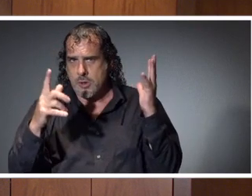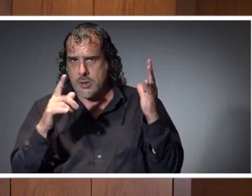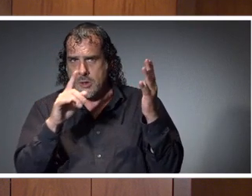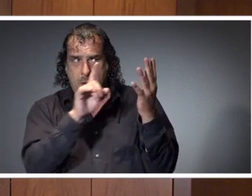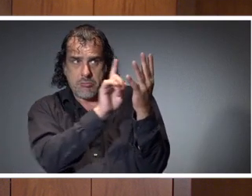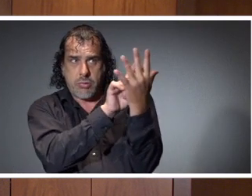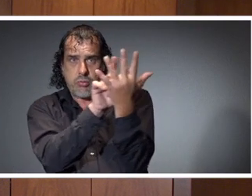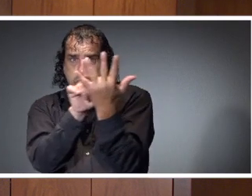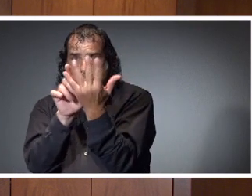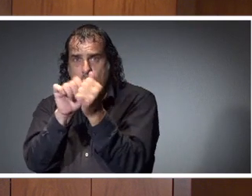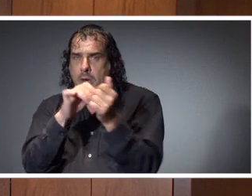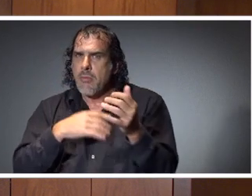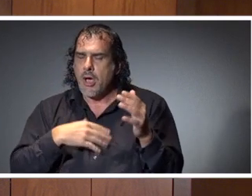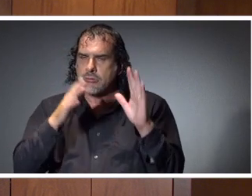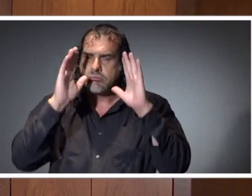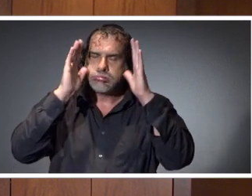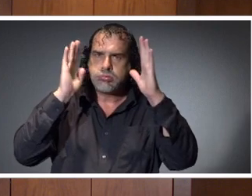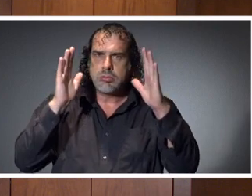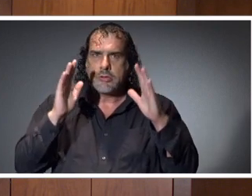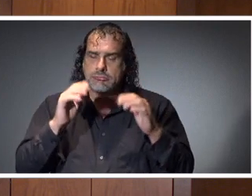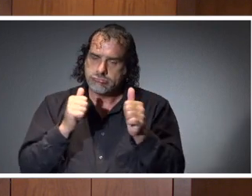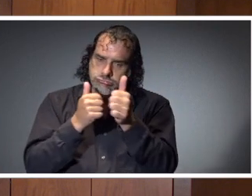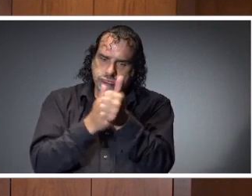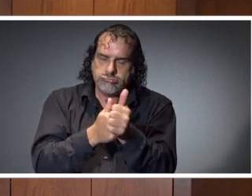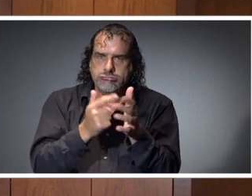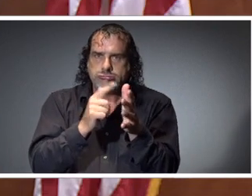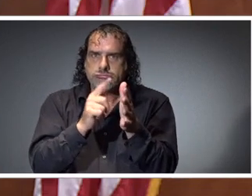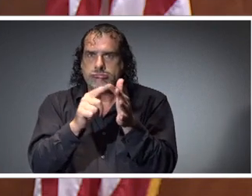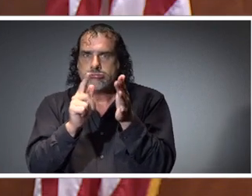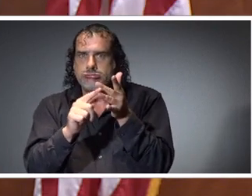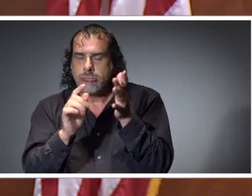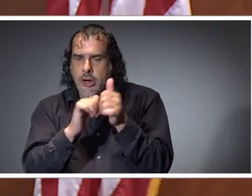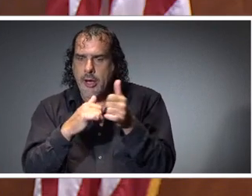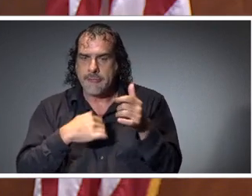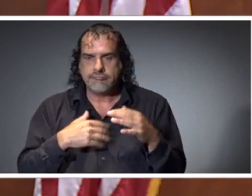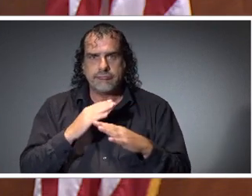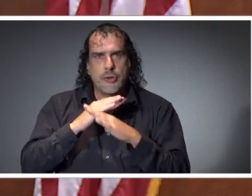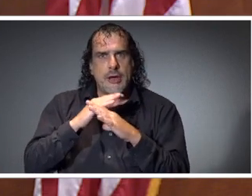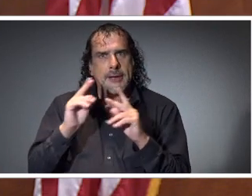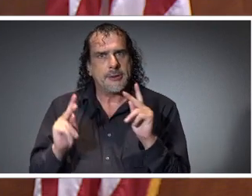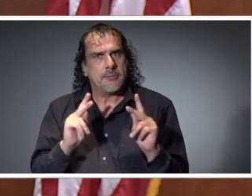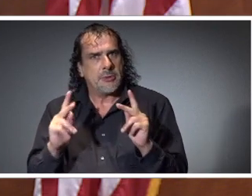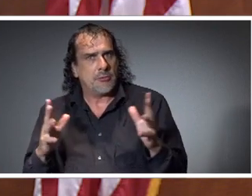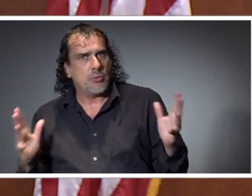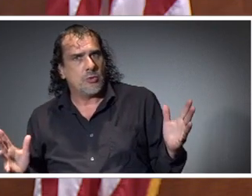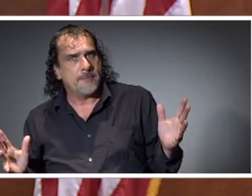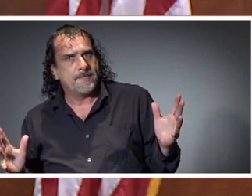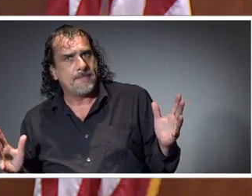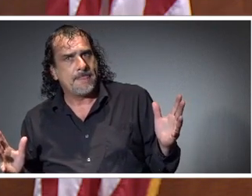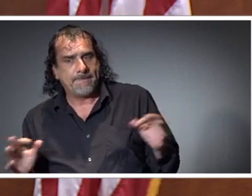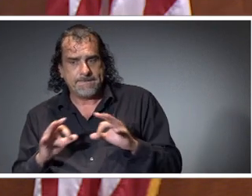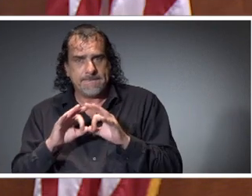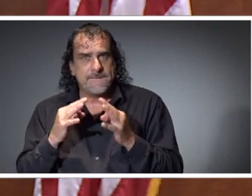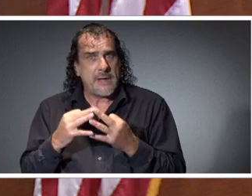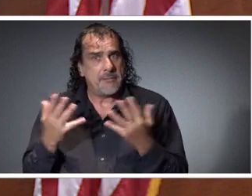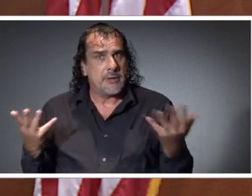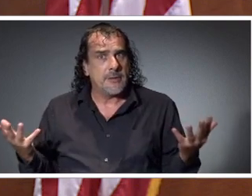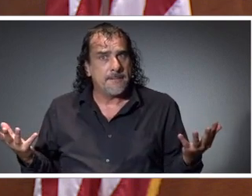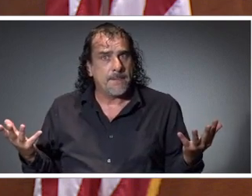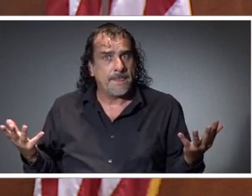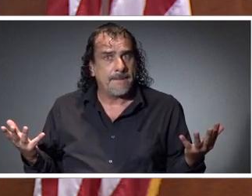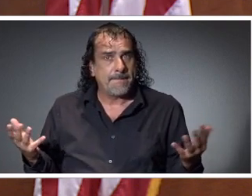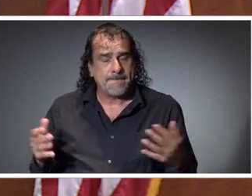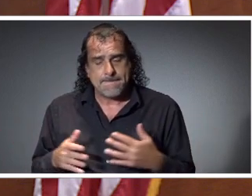have to stay strong. We have to protect our neighbors. We have to protect our family.